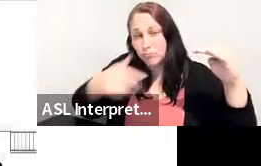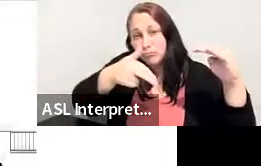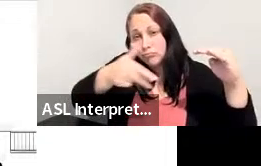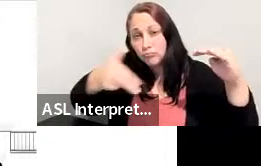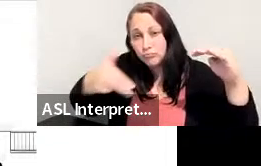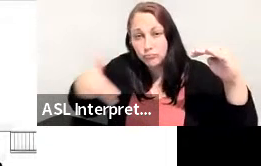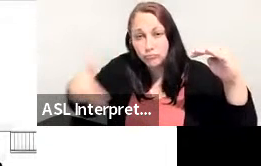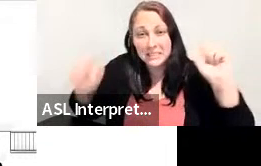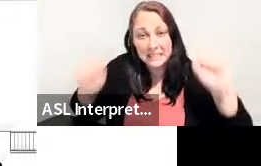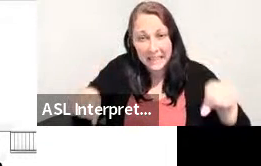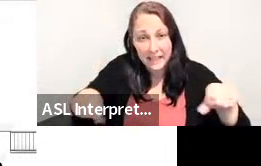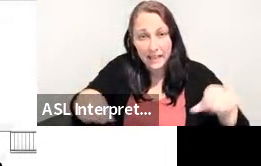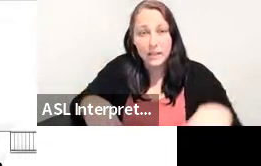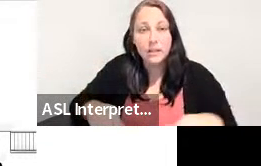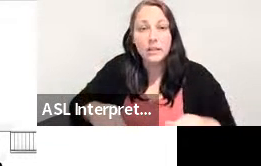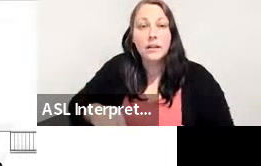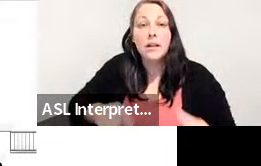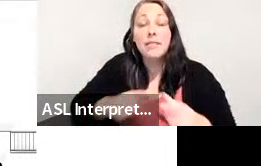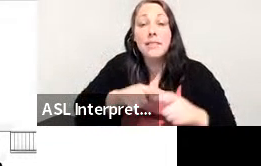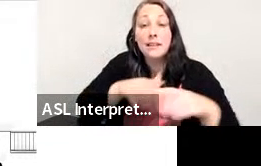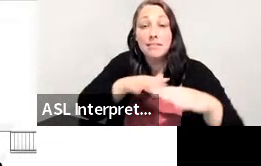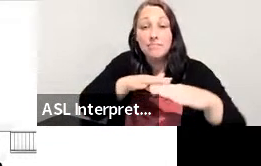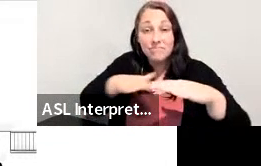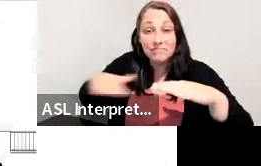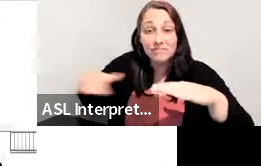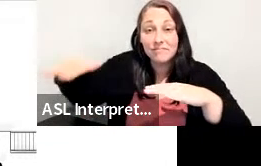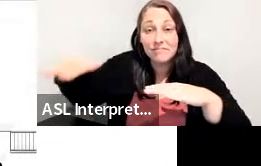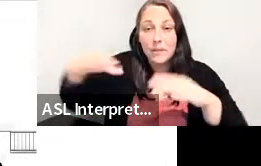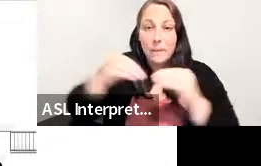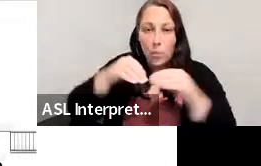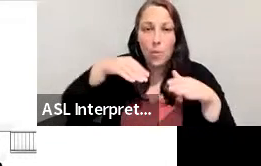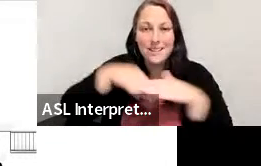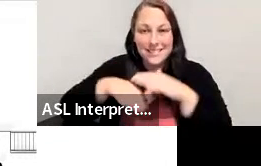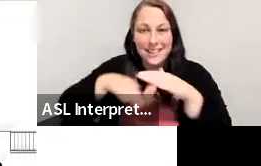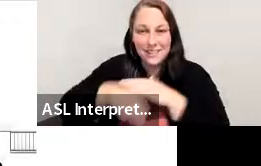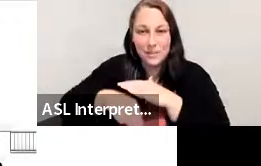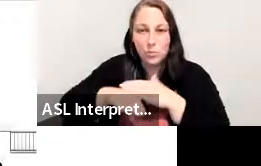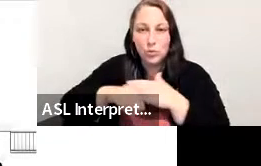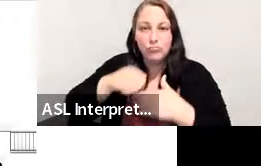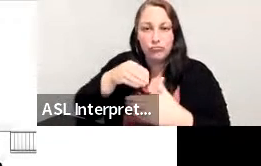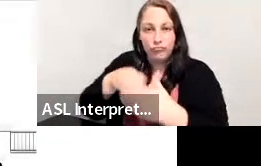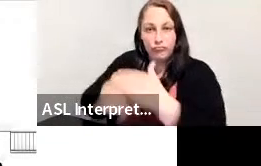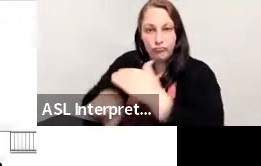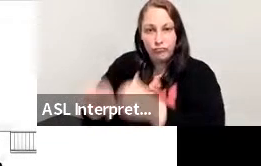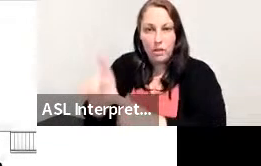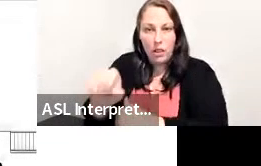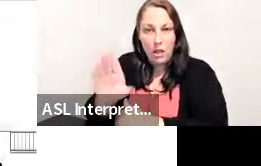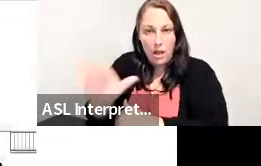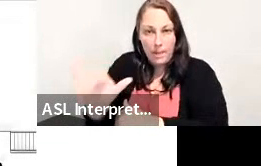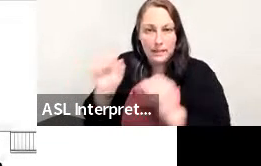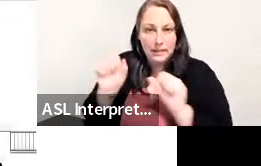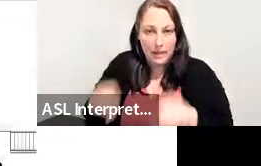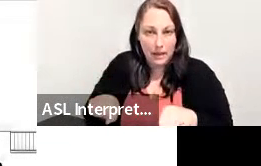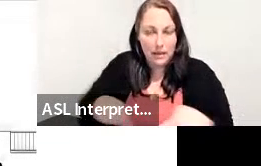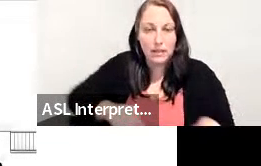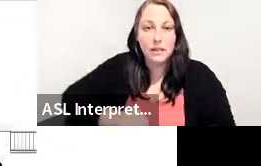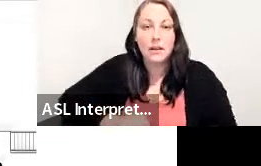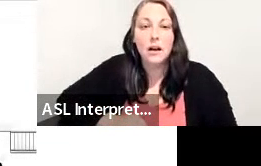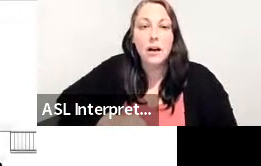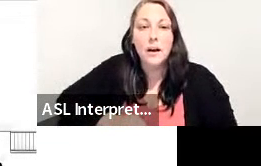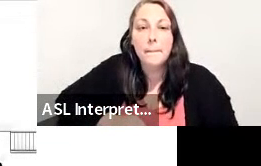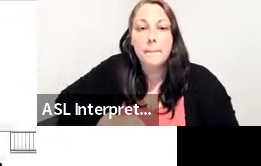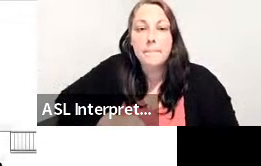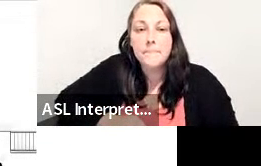being all accessible and open to the lobby. So we have these really strong interior-exterior relationships, but it provides